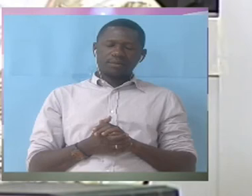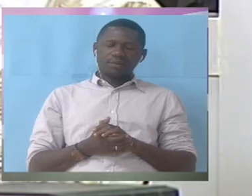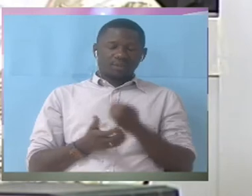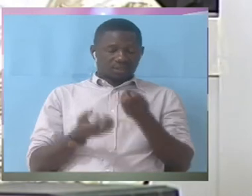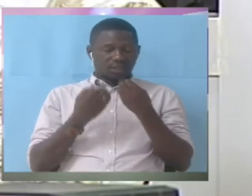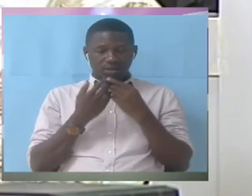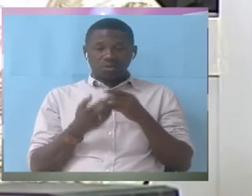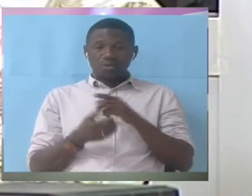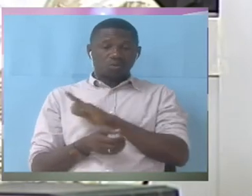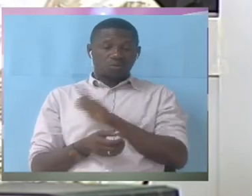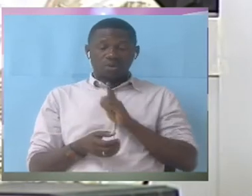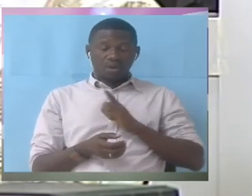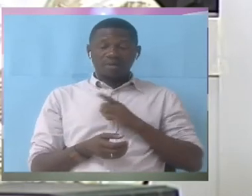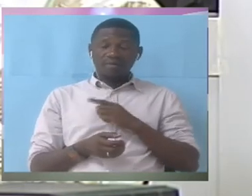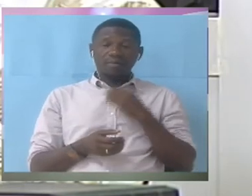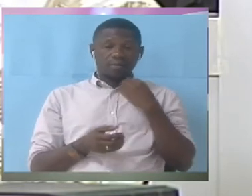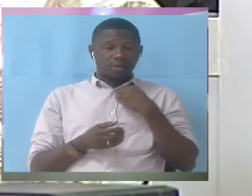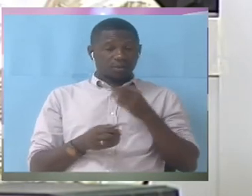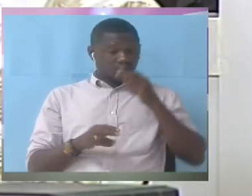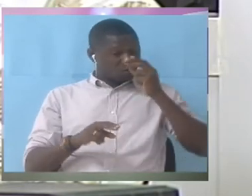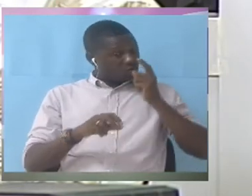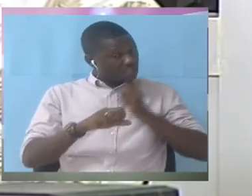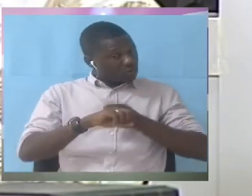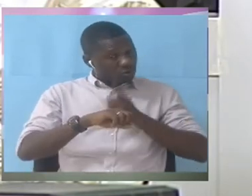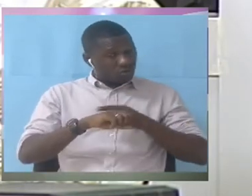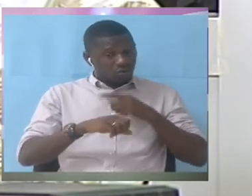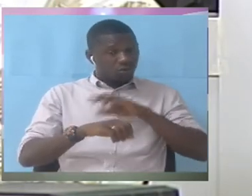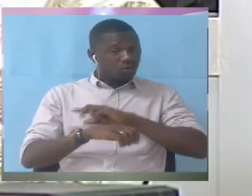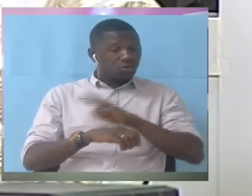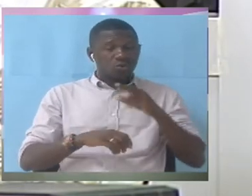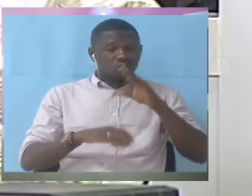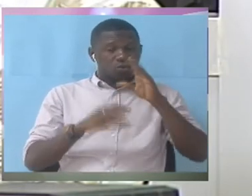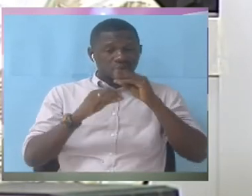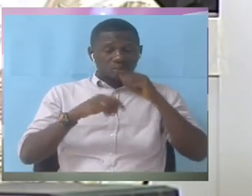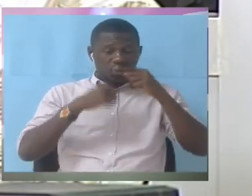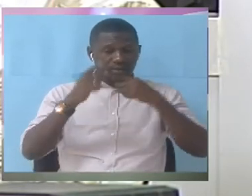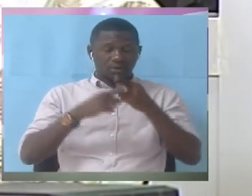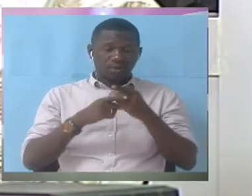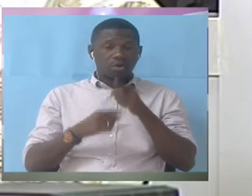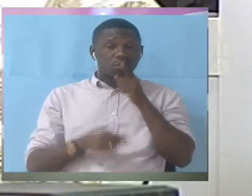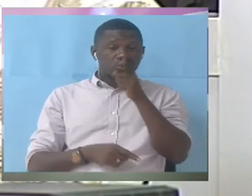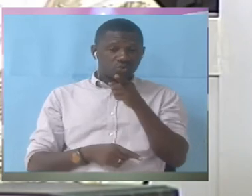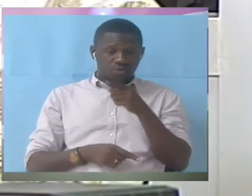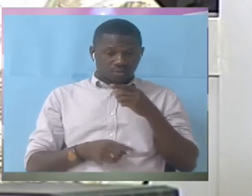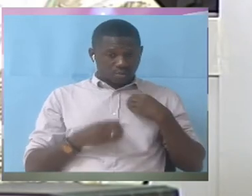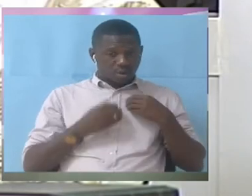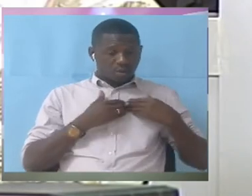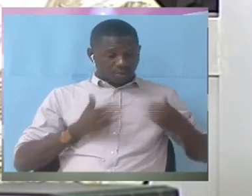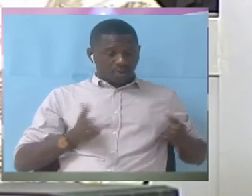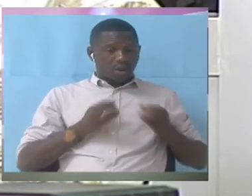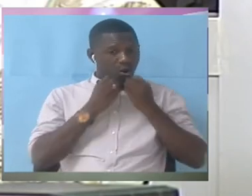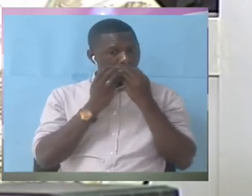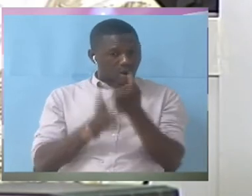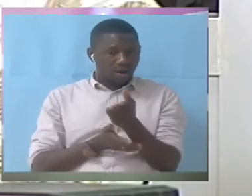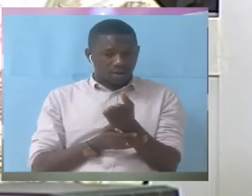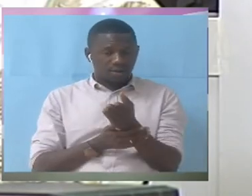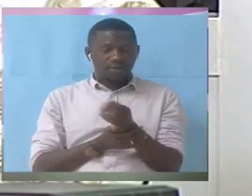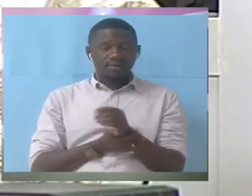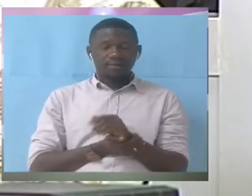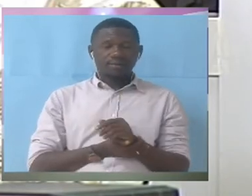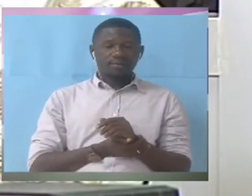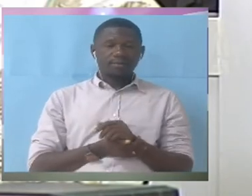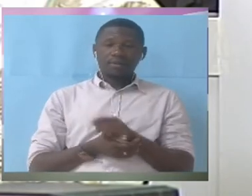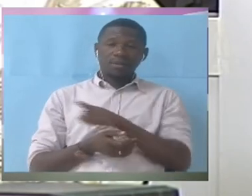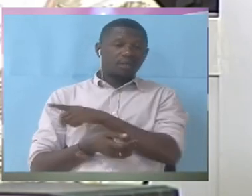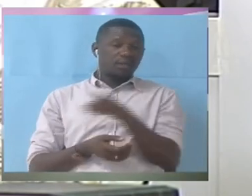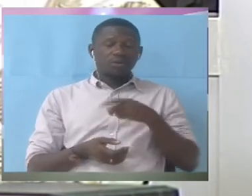about it. Maneko de ñu denku de ne buñ ko wax. You I will tell. Waye yow de dina la wax. They are not dead.